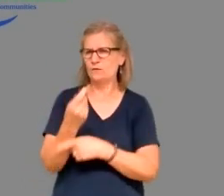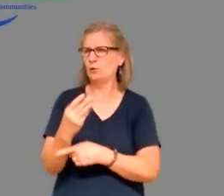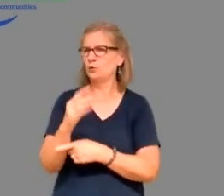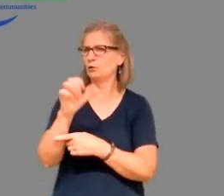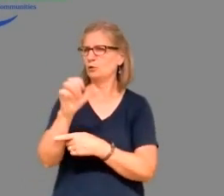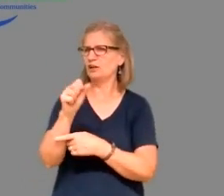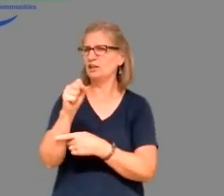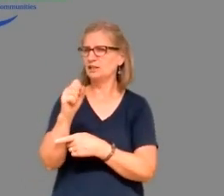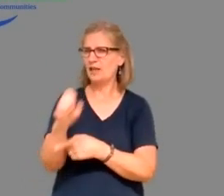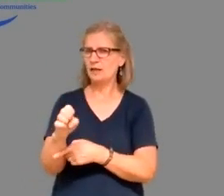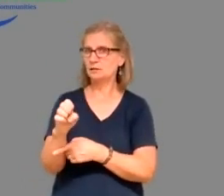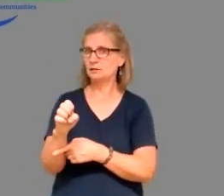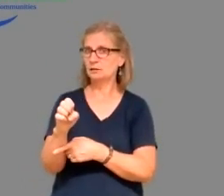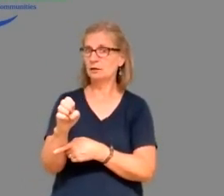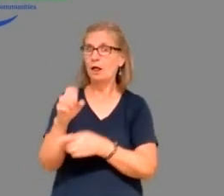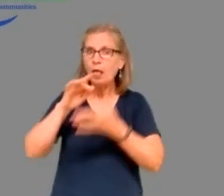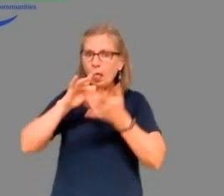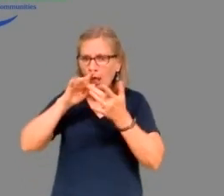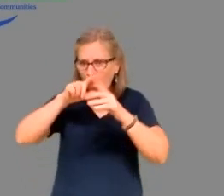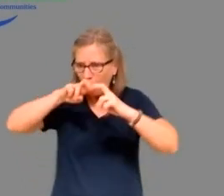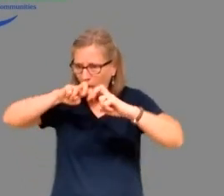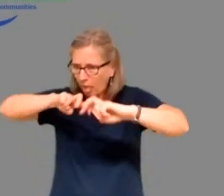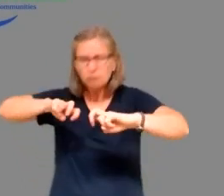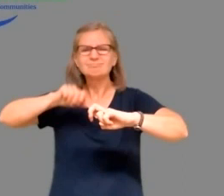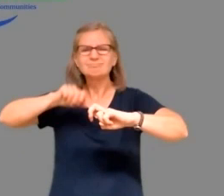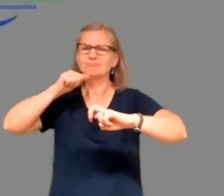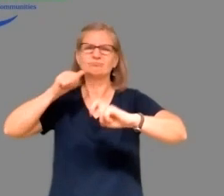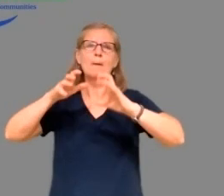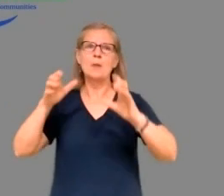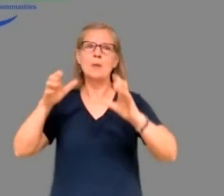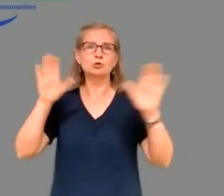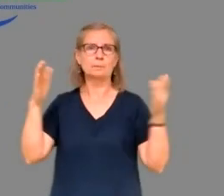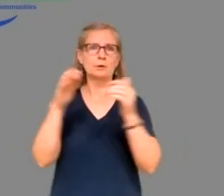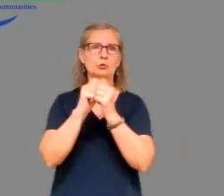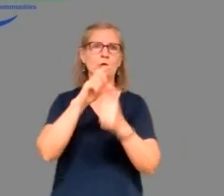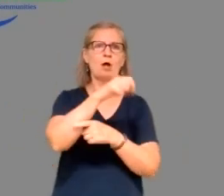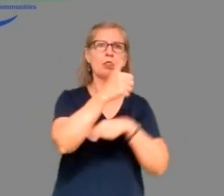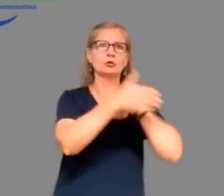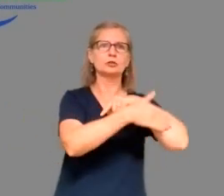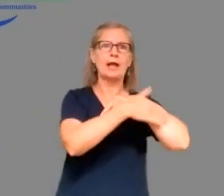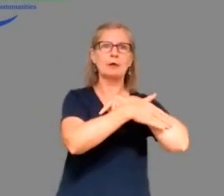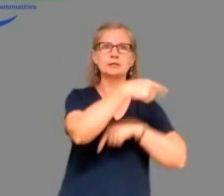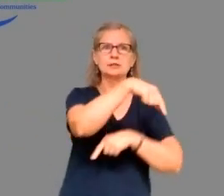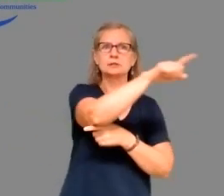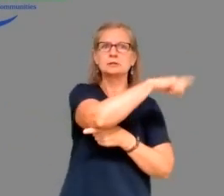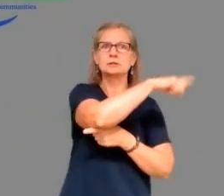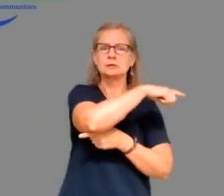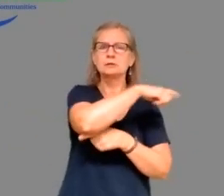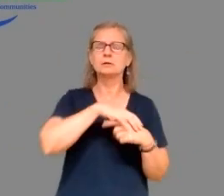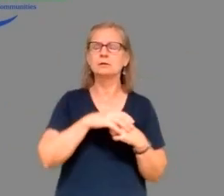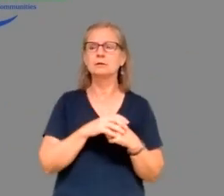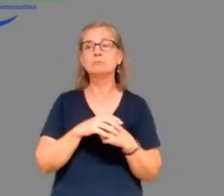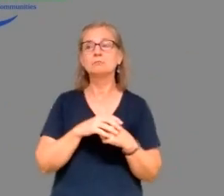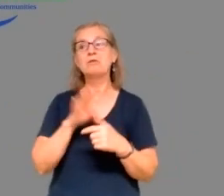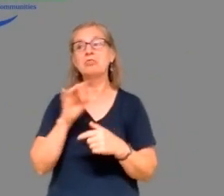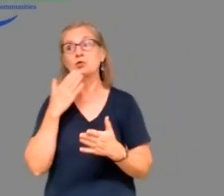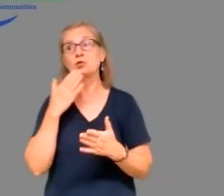other, counties, mm-hmm. Which is, I guess you could say, a good thing and a bad